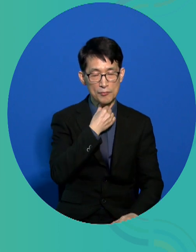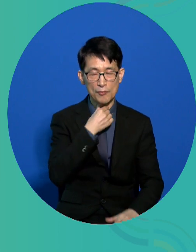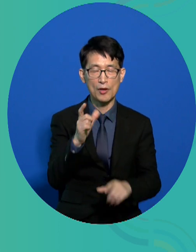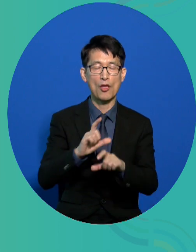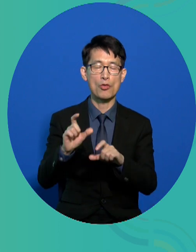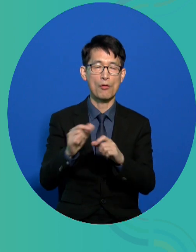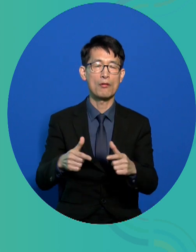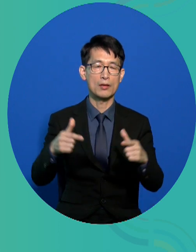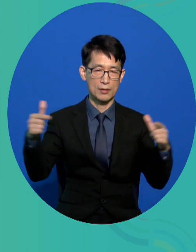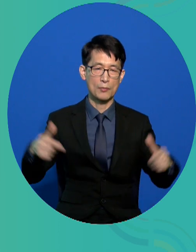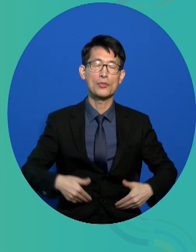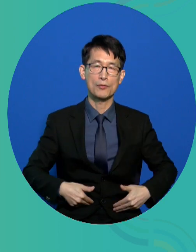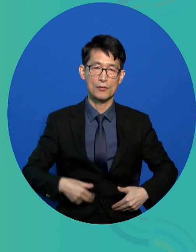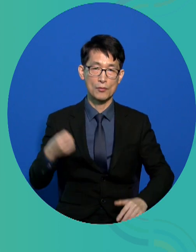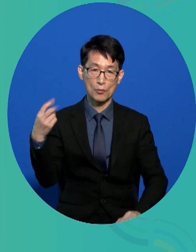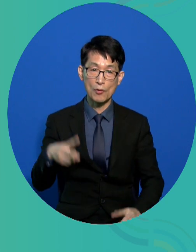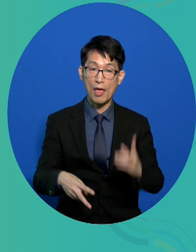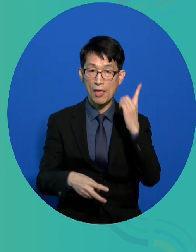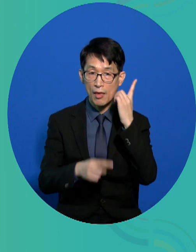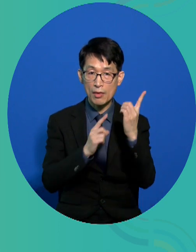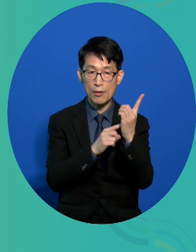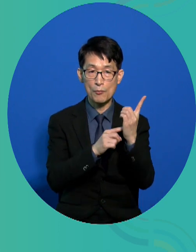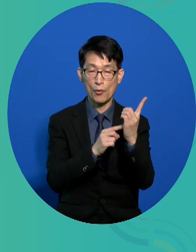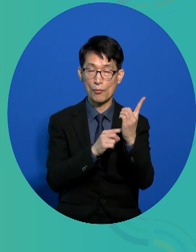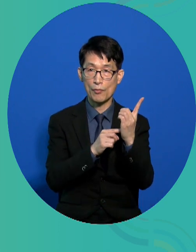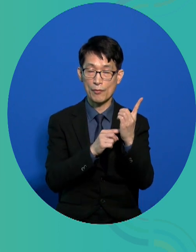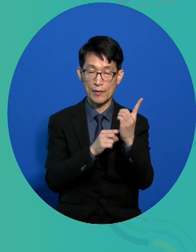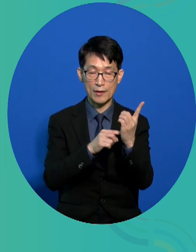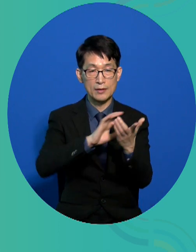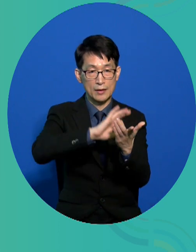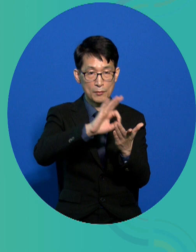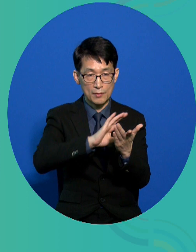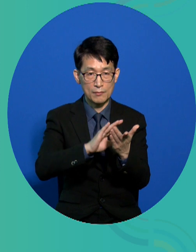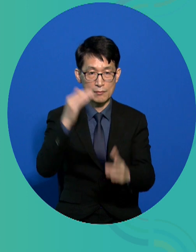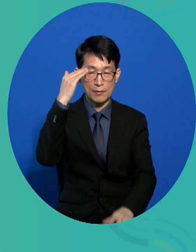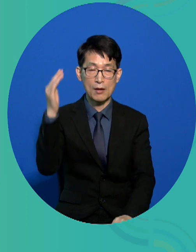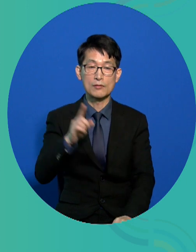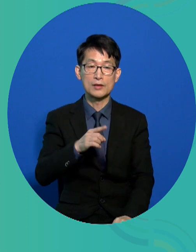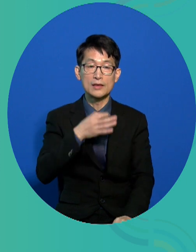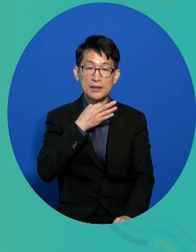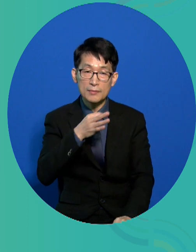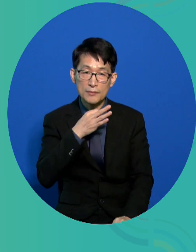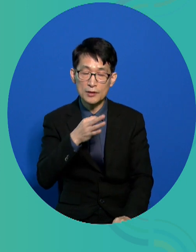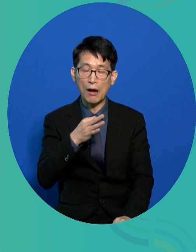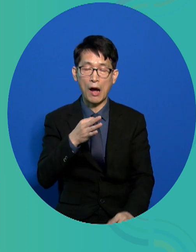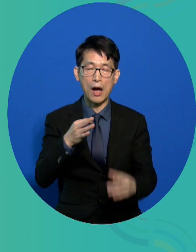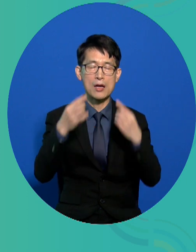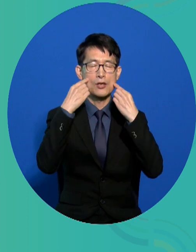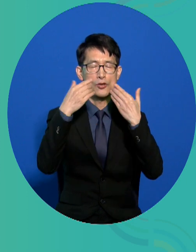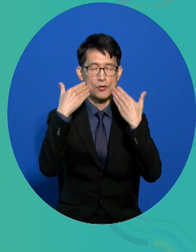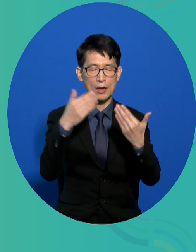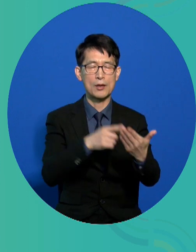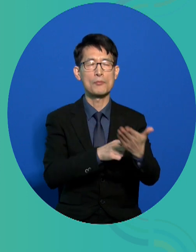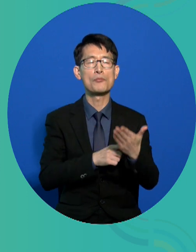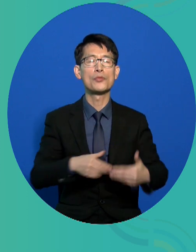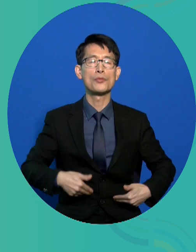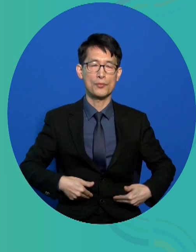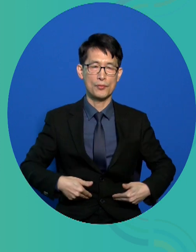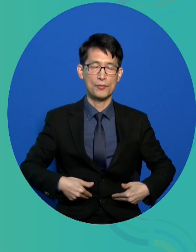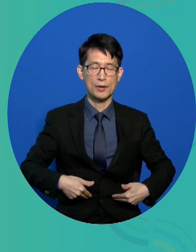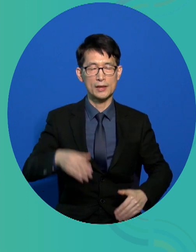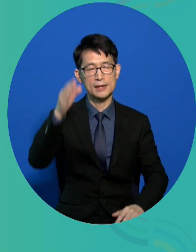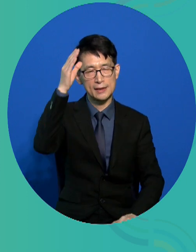translators coming on site. And so we need to expand remote text translation infrastructure. Lastly, we look forward